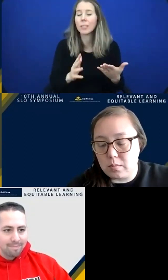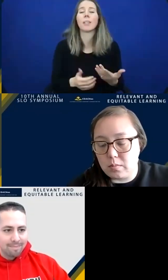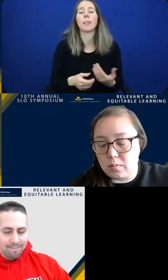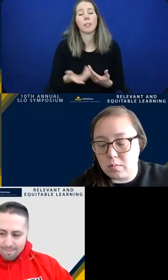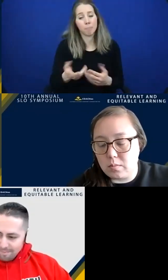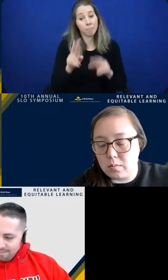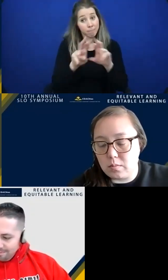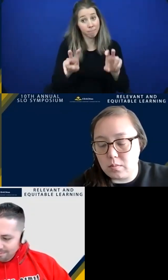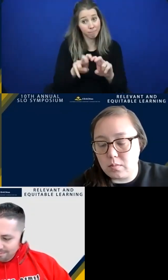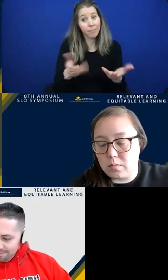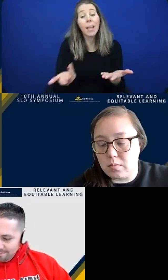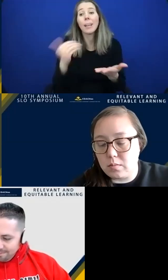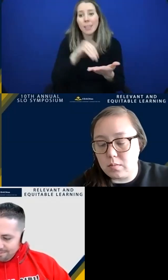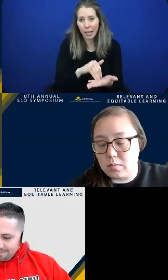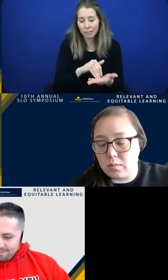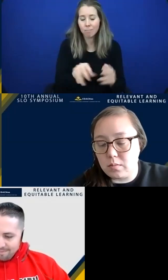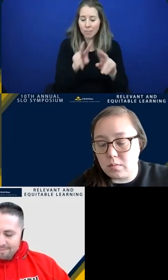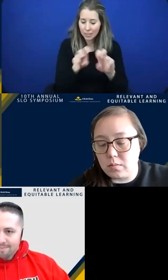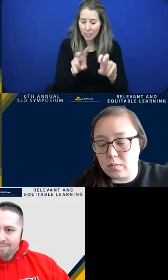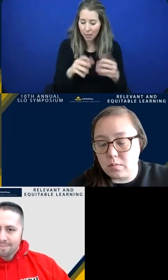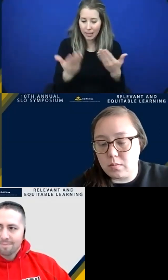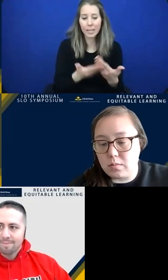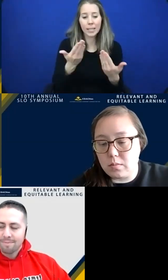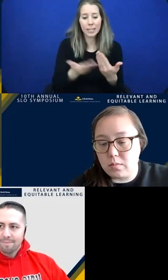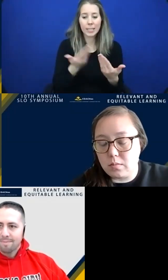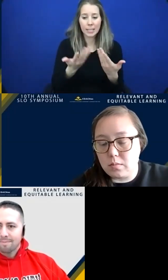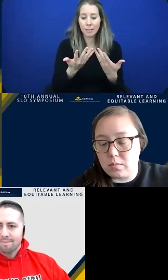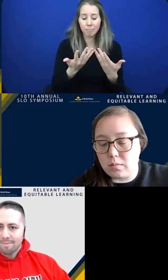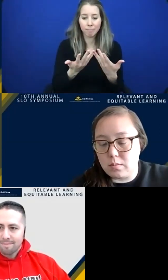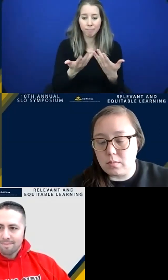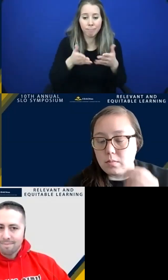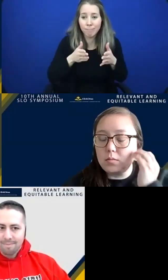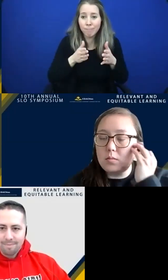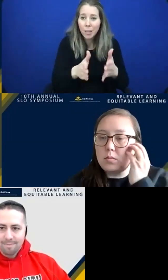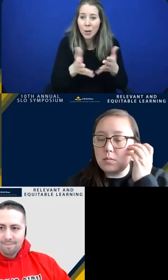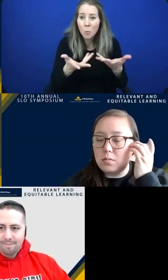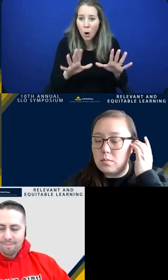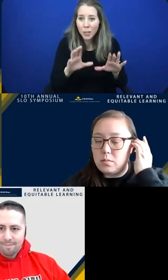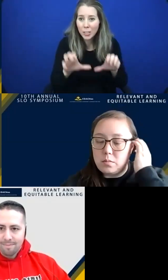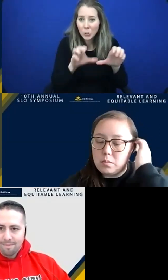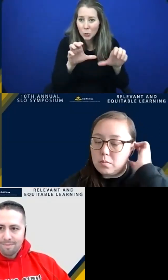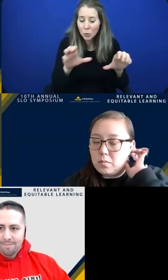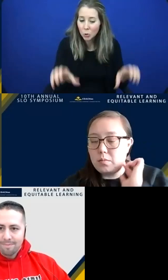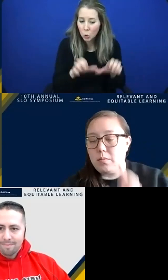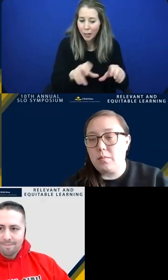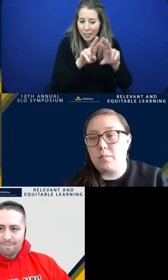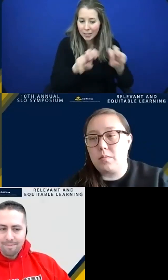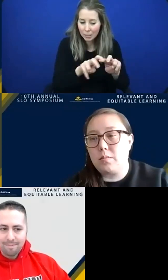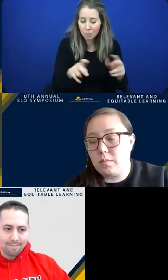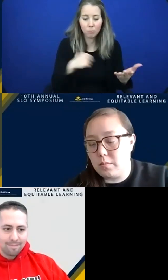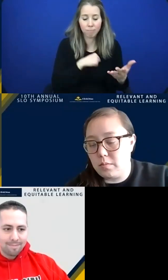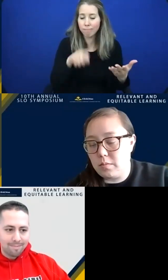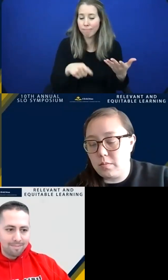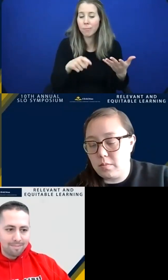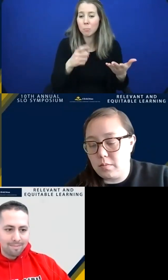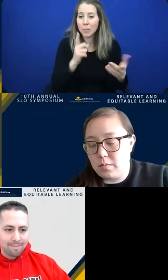becomes, again, an easy, integrated way that we're already going through this process. It's already something we should be talking with students